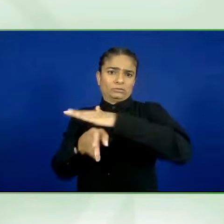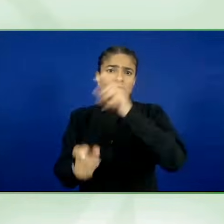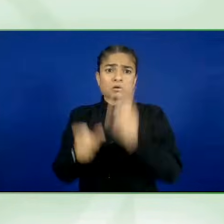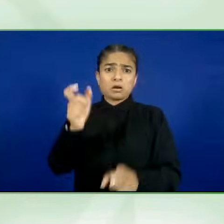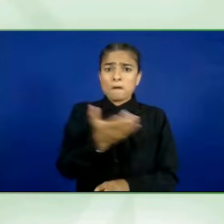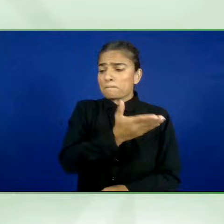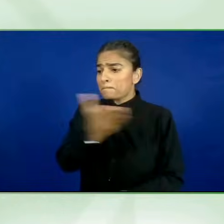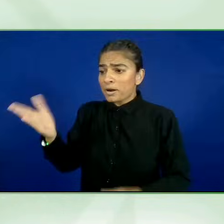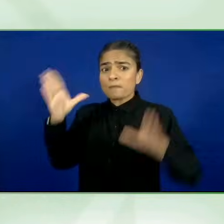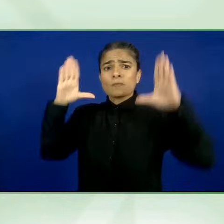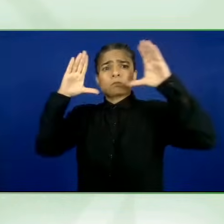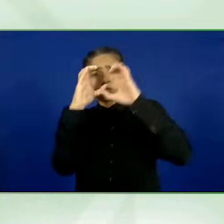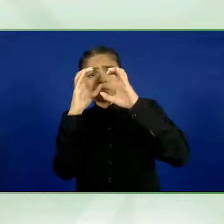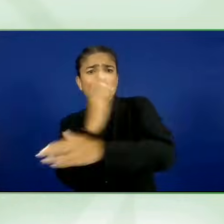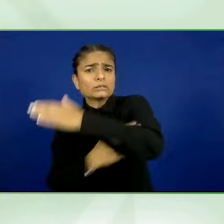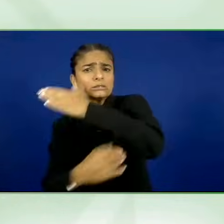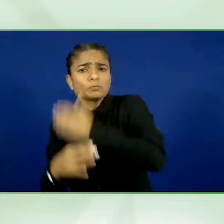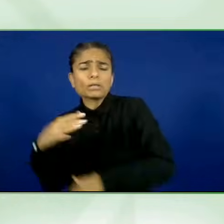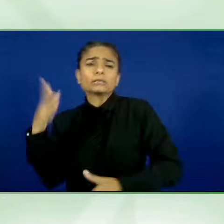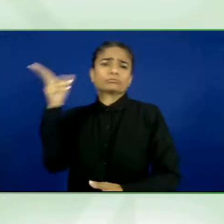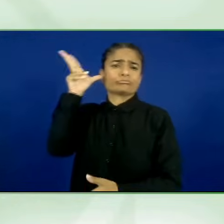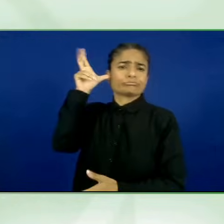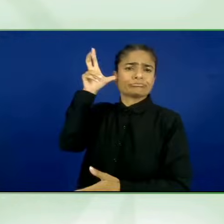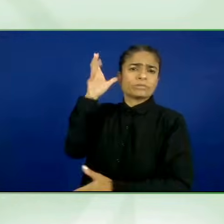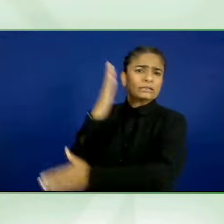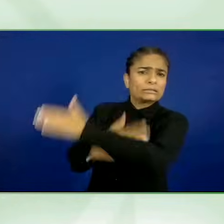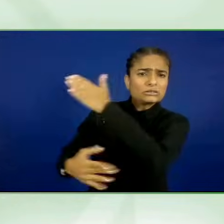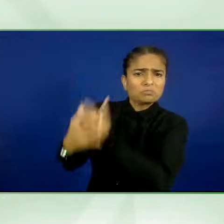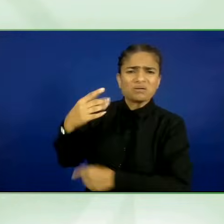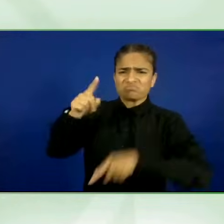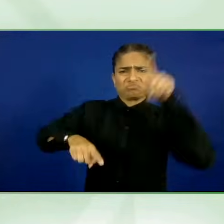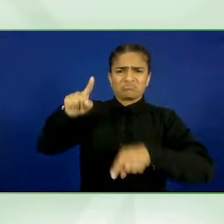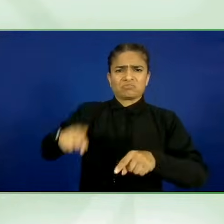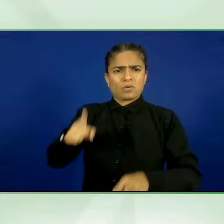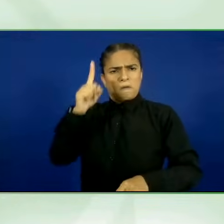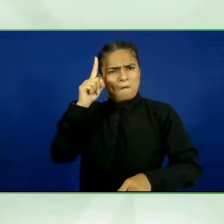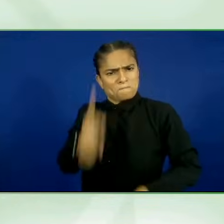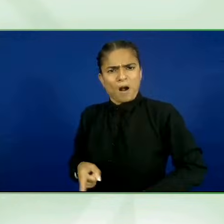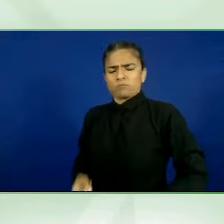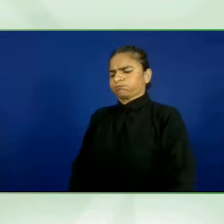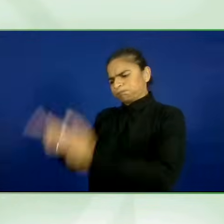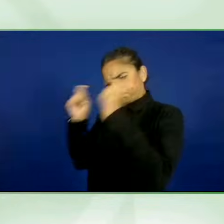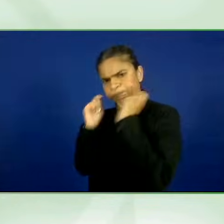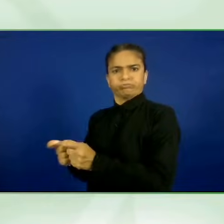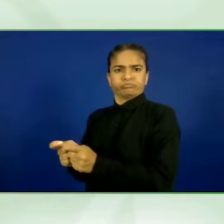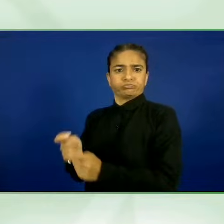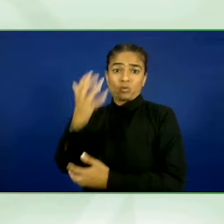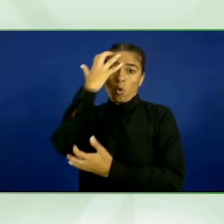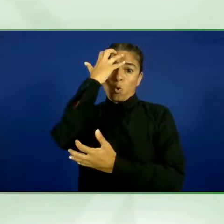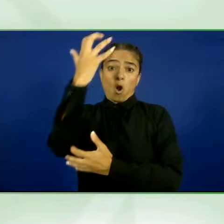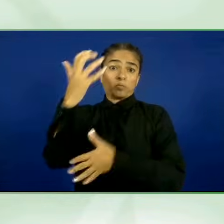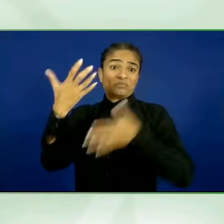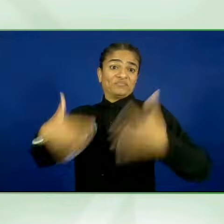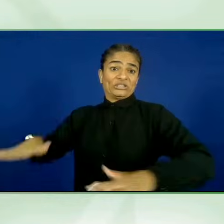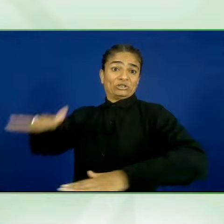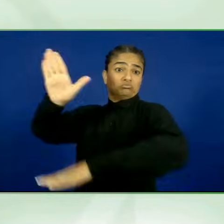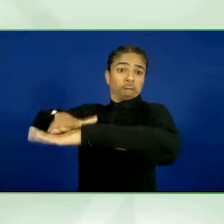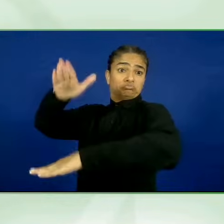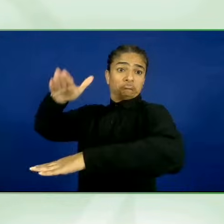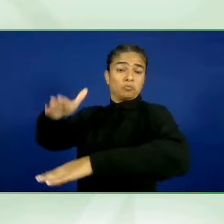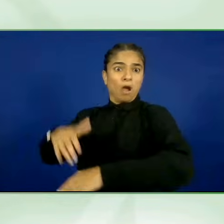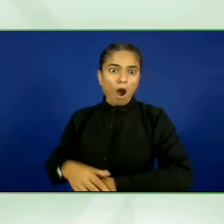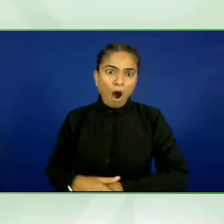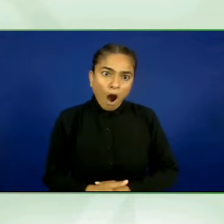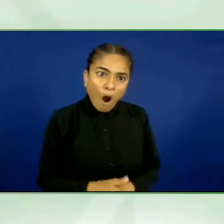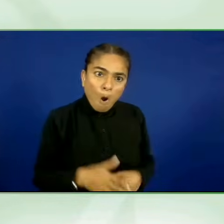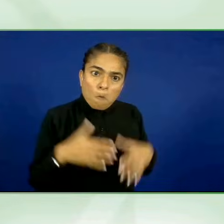features have to be a mandate. It's like a mandate which is launched by the Government of India. Amazing. Well, I'm from the US,